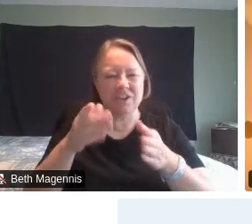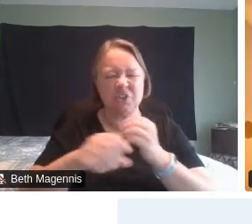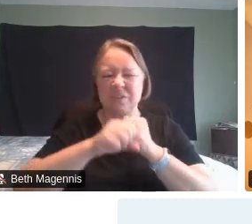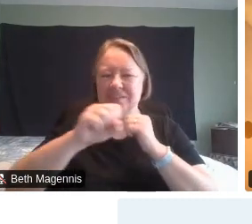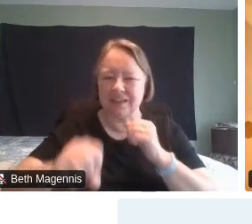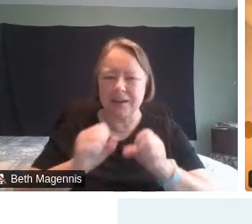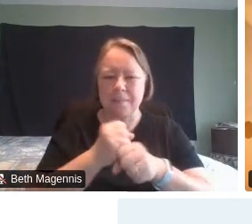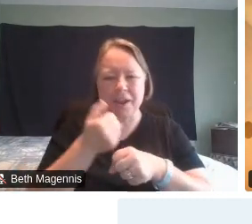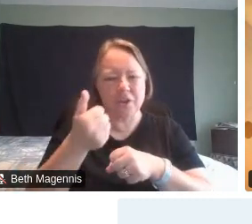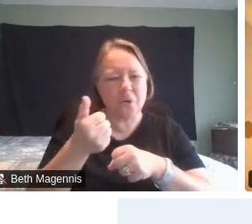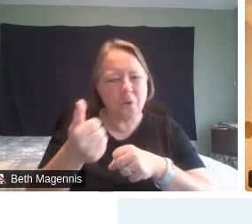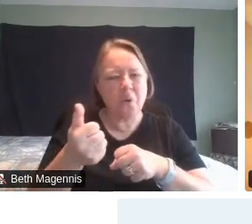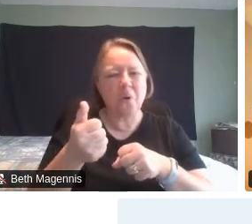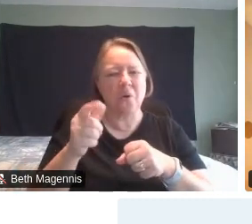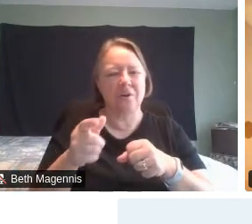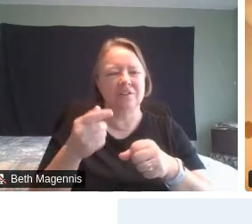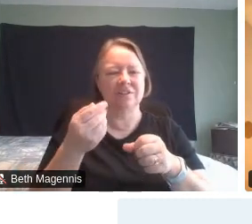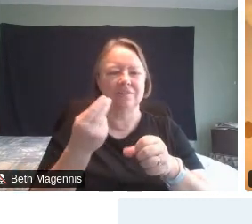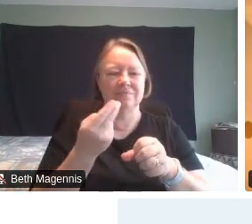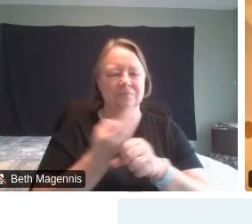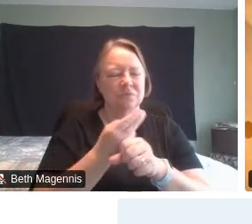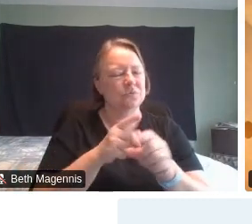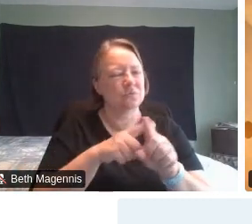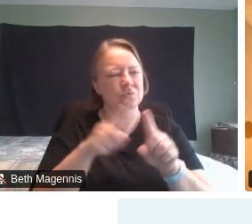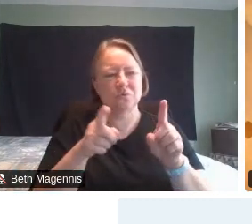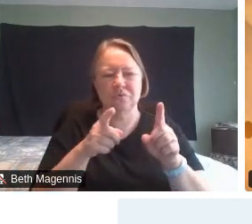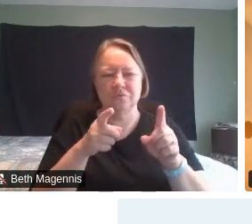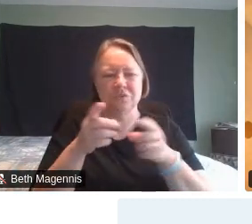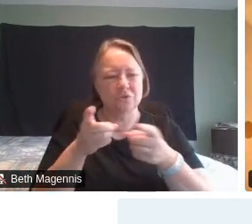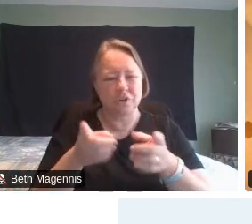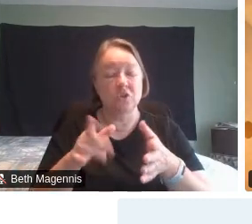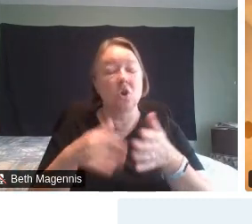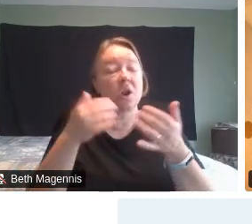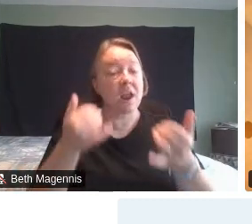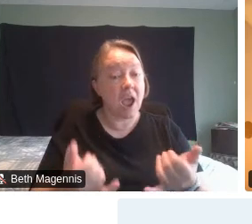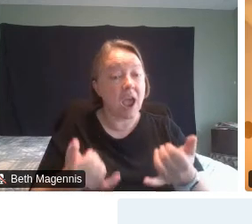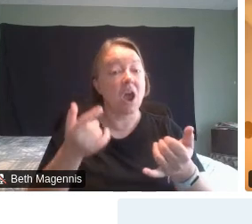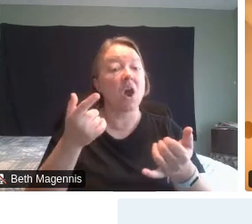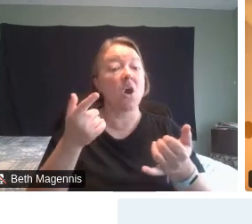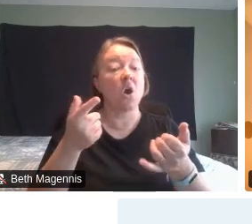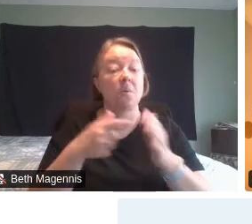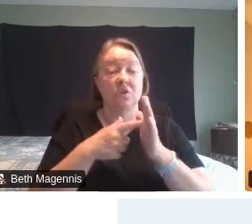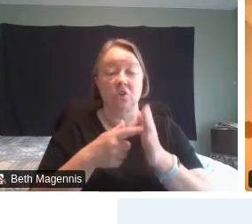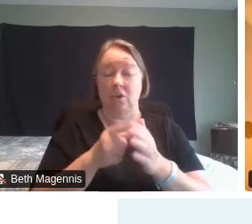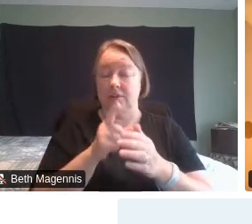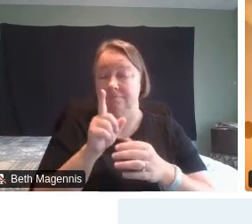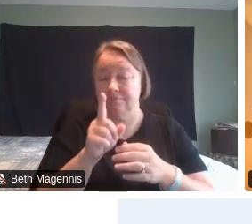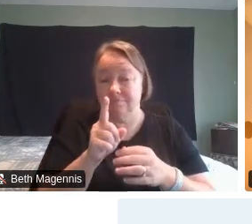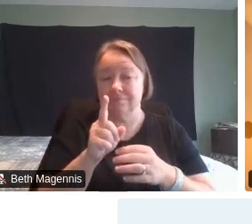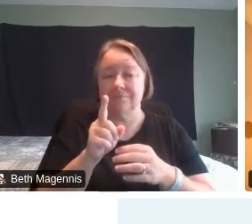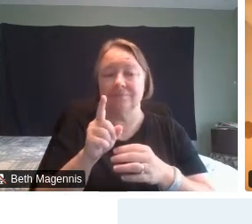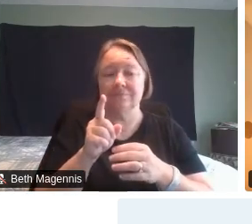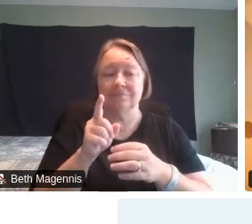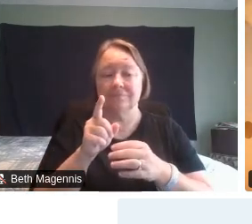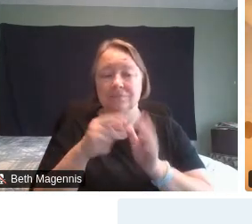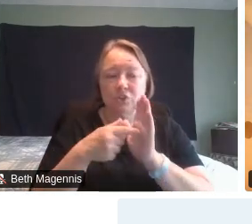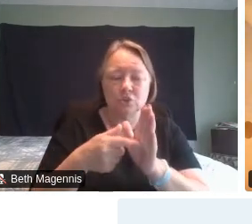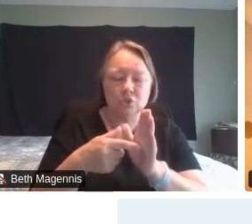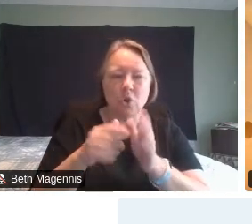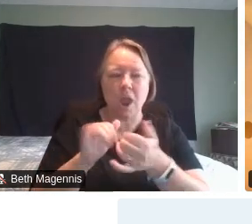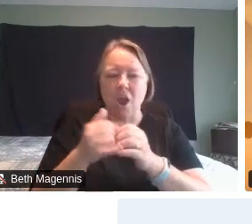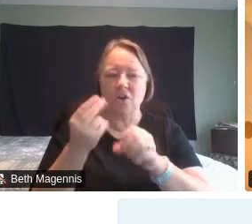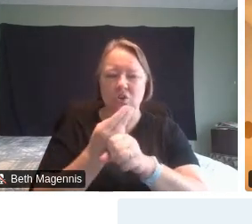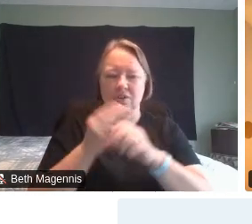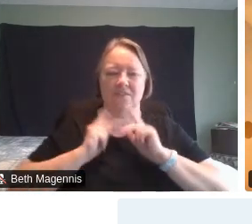it your own, to take it in new directions. But what we wanted to show you now was just a little sneak peek into how you can start to use some of the physical